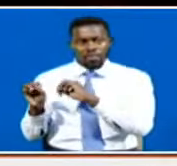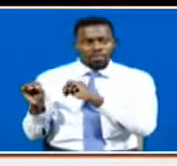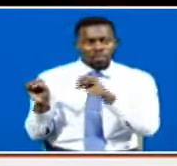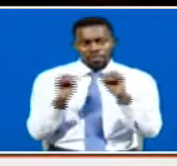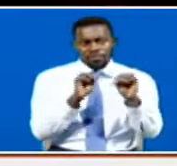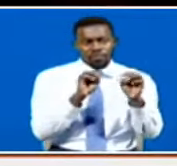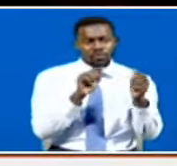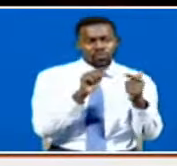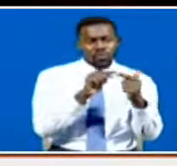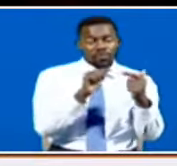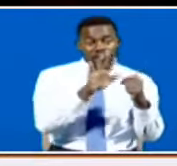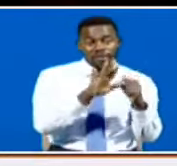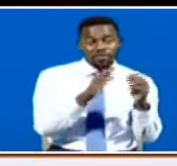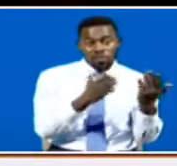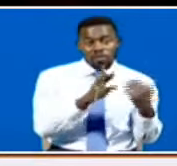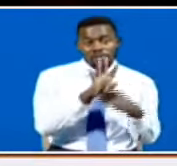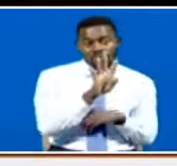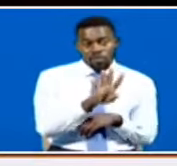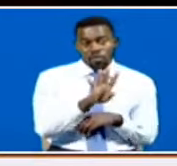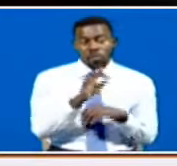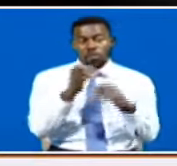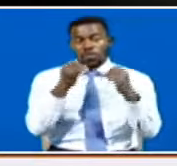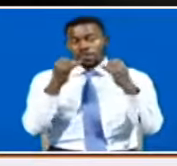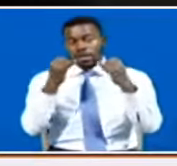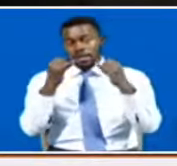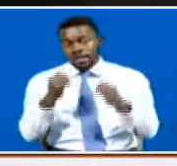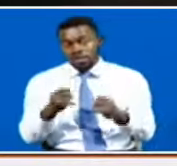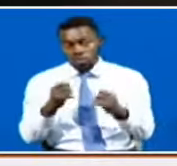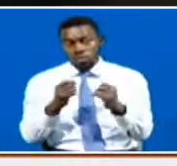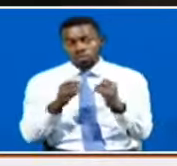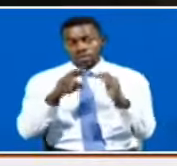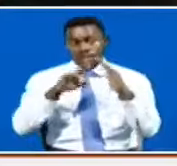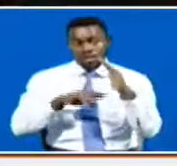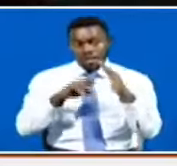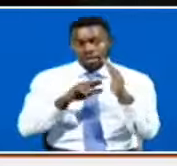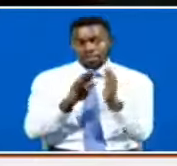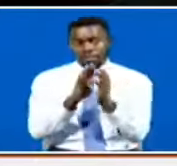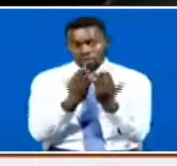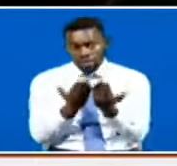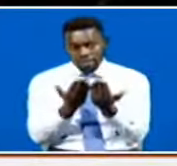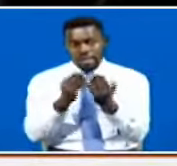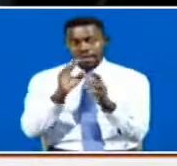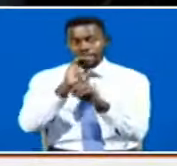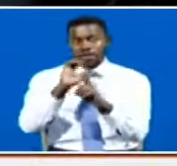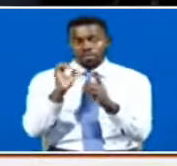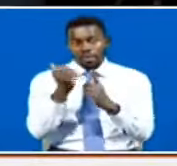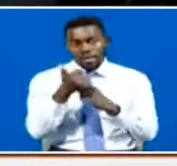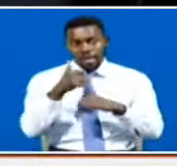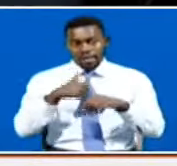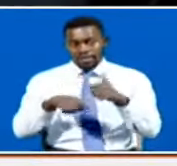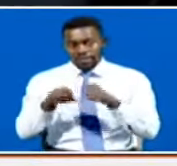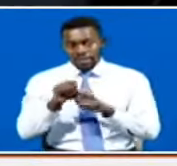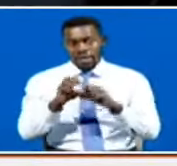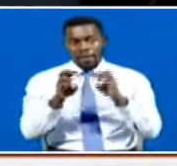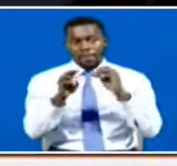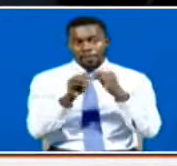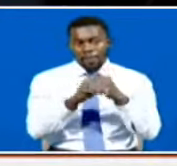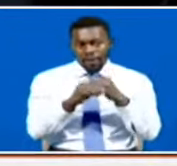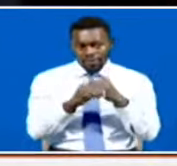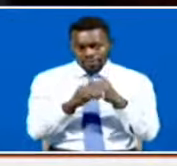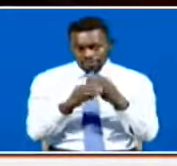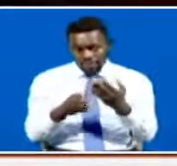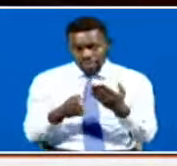4. The new textbooks for preschool will be in creative arts, environmental activities, mathematics